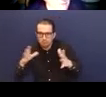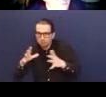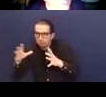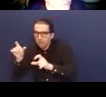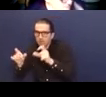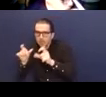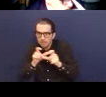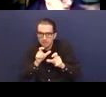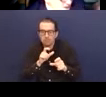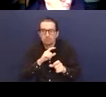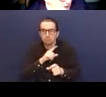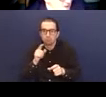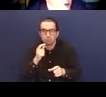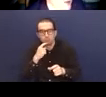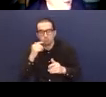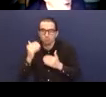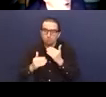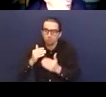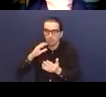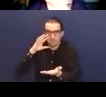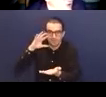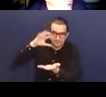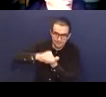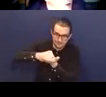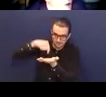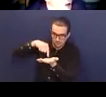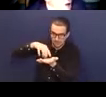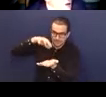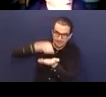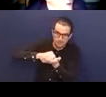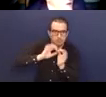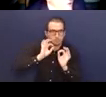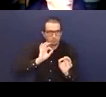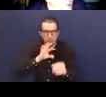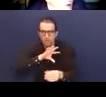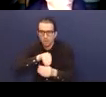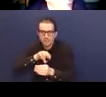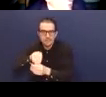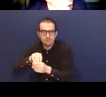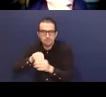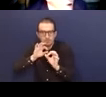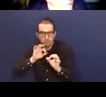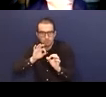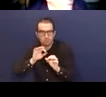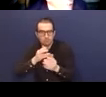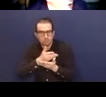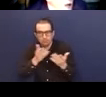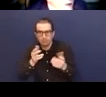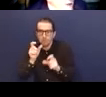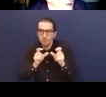indicator. Okay, so bear in mind what those are. Remember, we've got 1, 4,